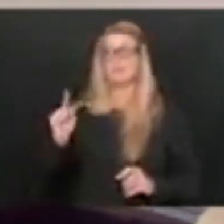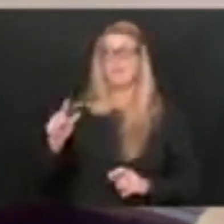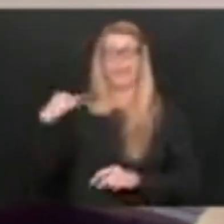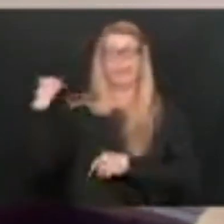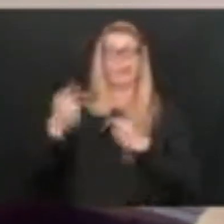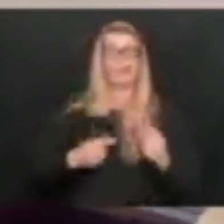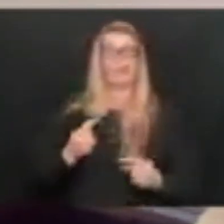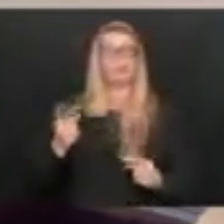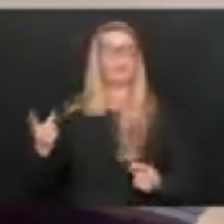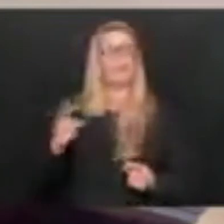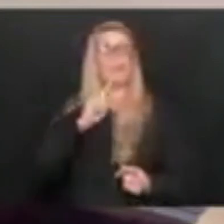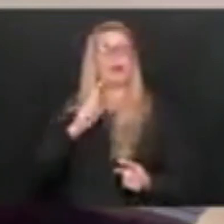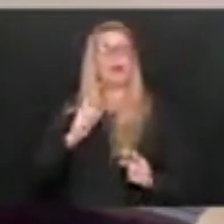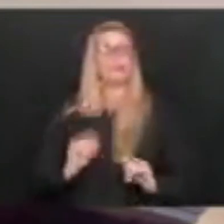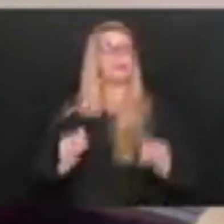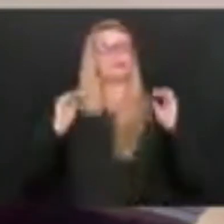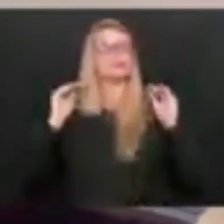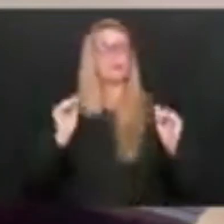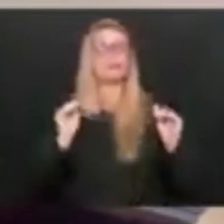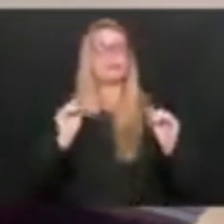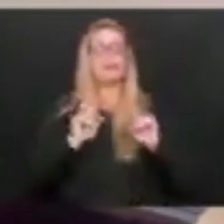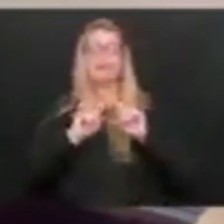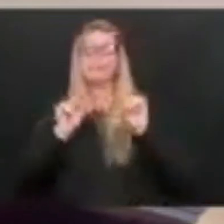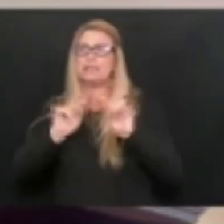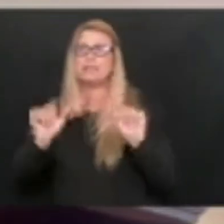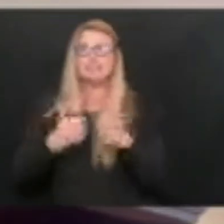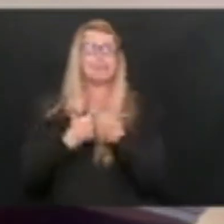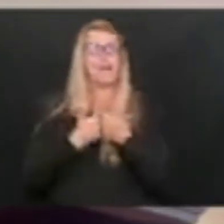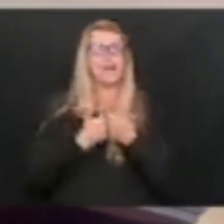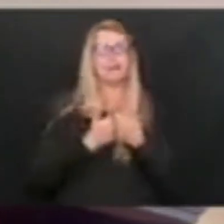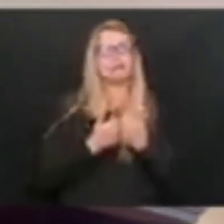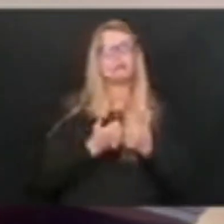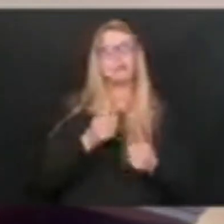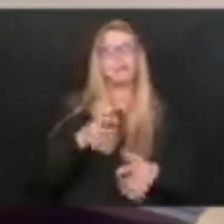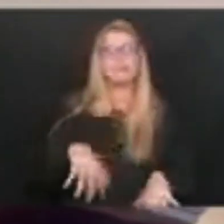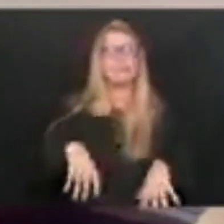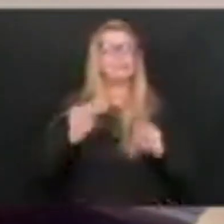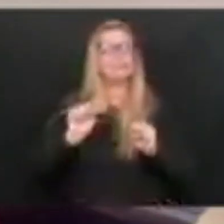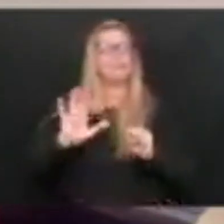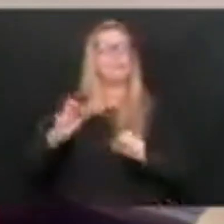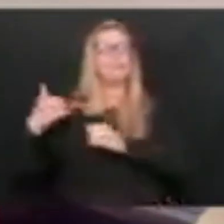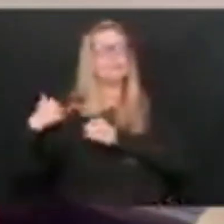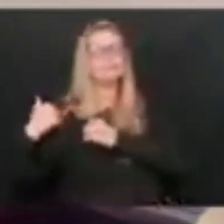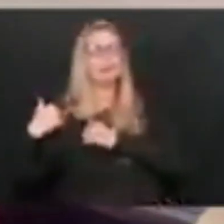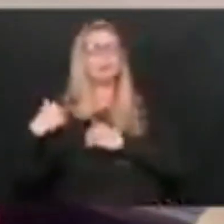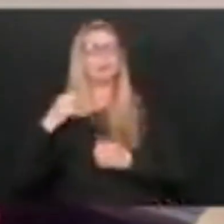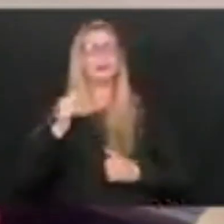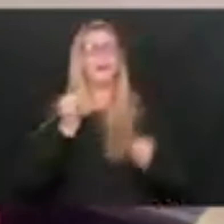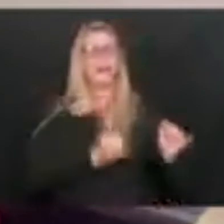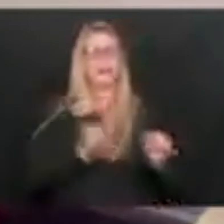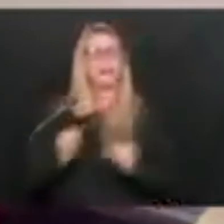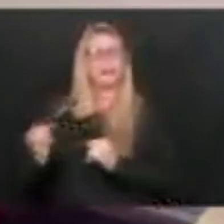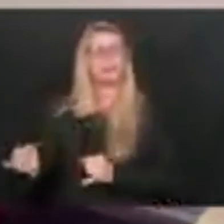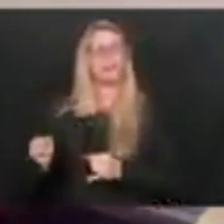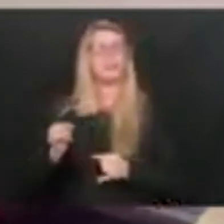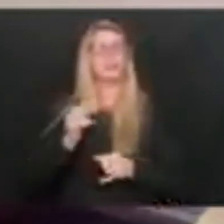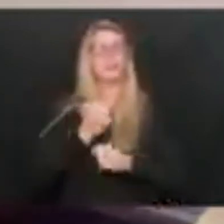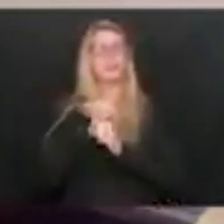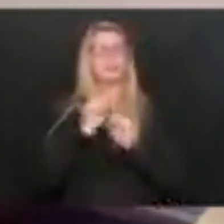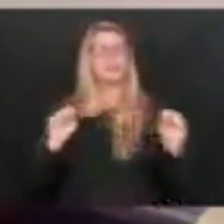aside differences and challenges, and they took on individual responsibility to protect our